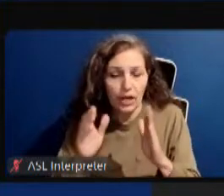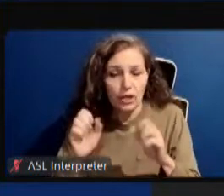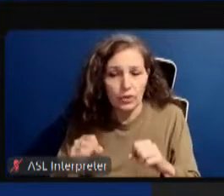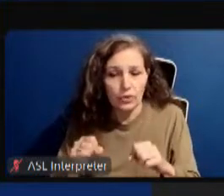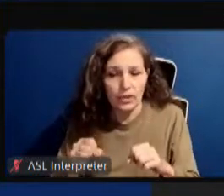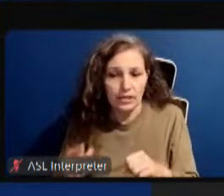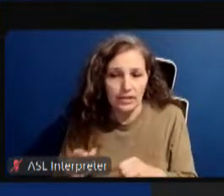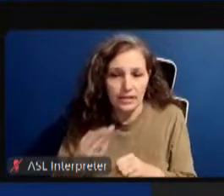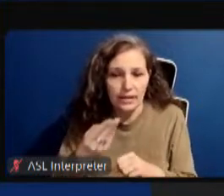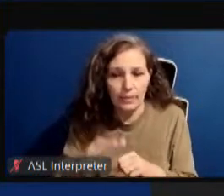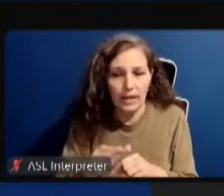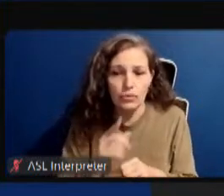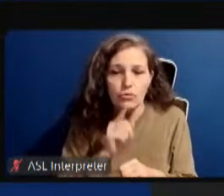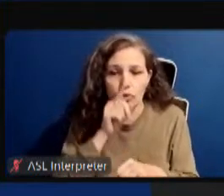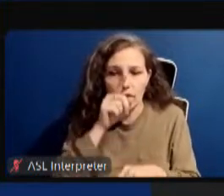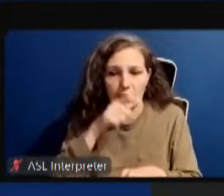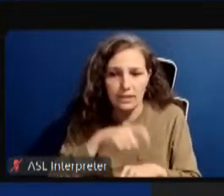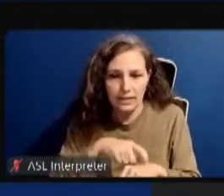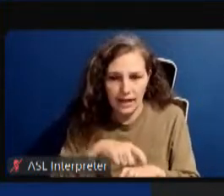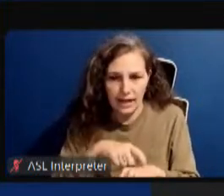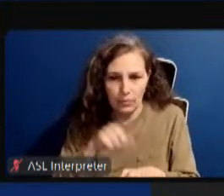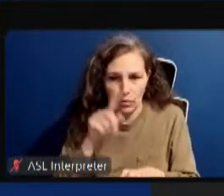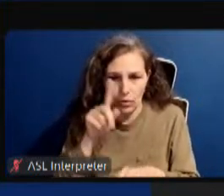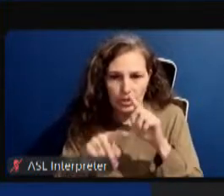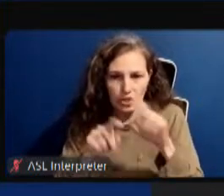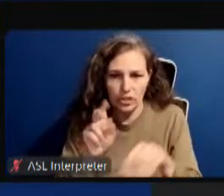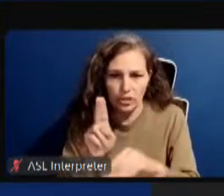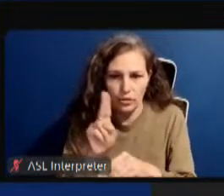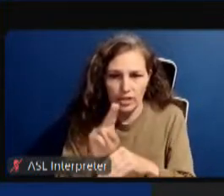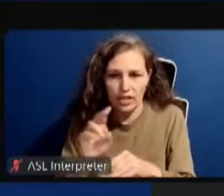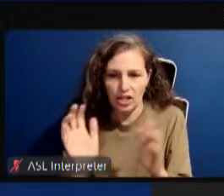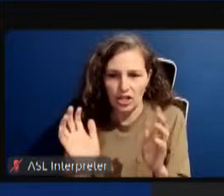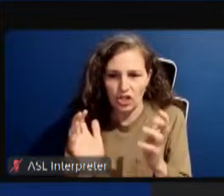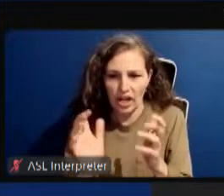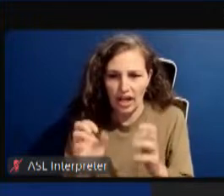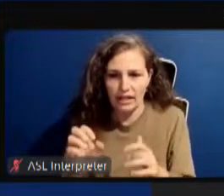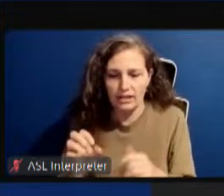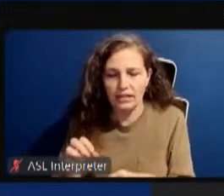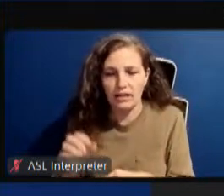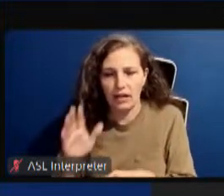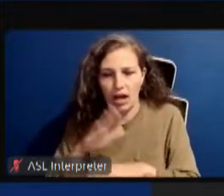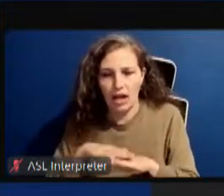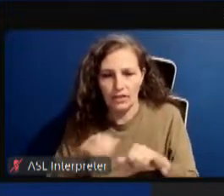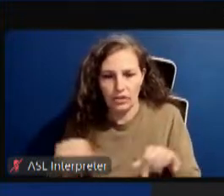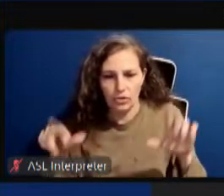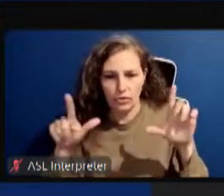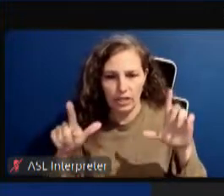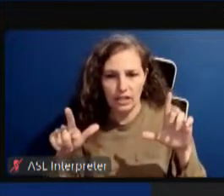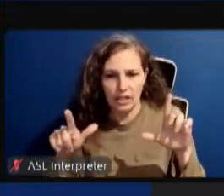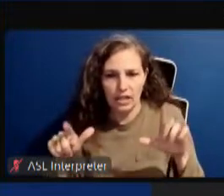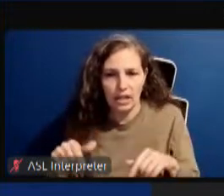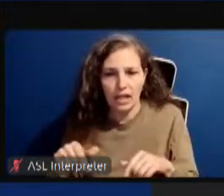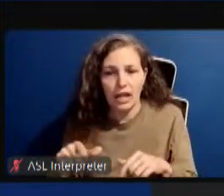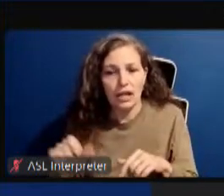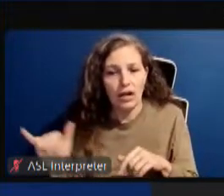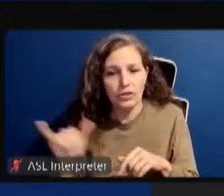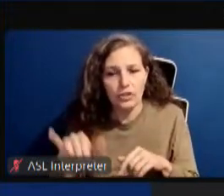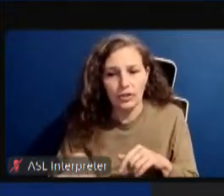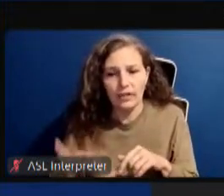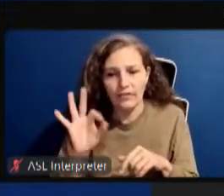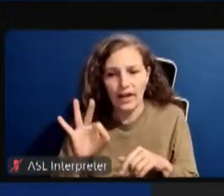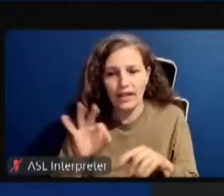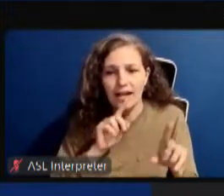using the chat or comment functions on your screen. As a reminder, you can find answers to frequently asked questions